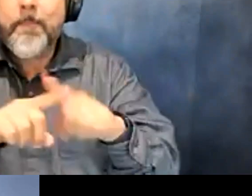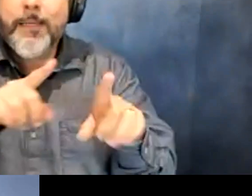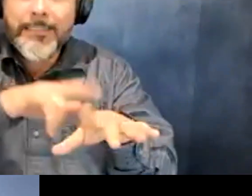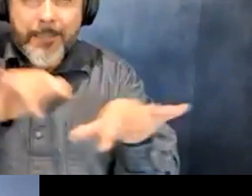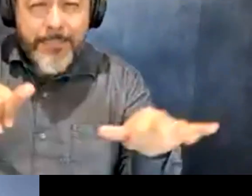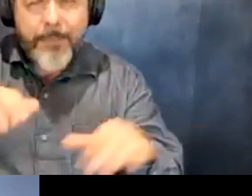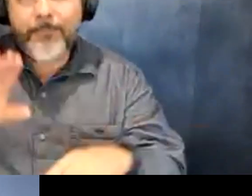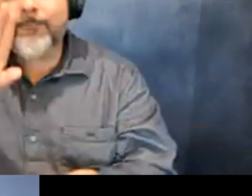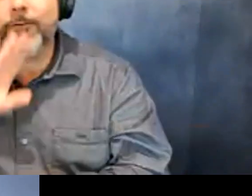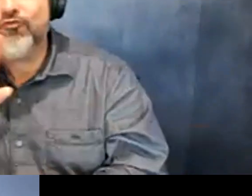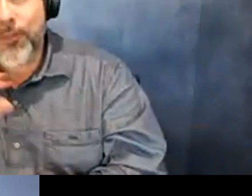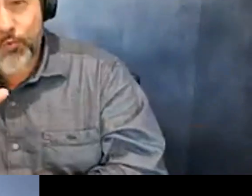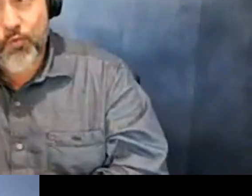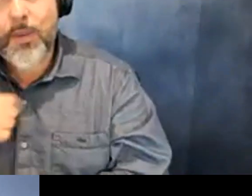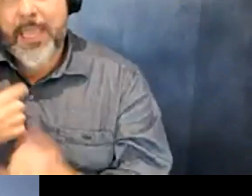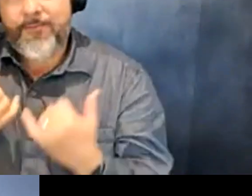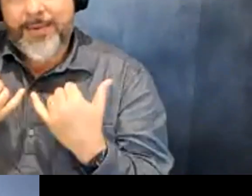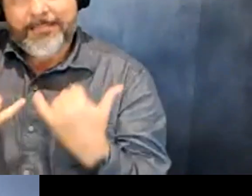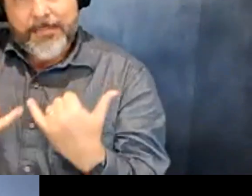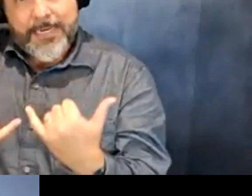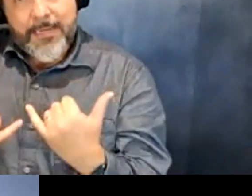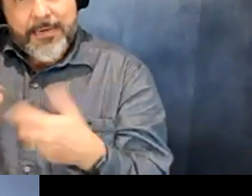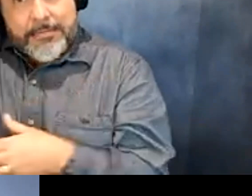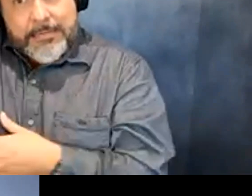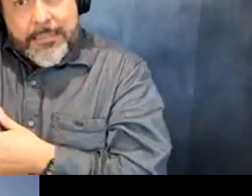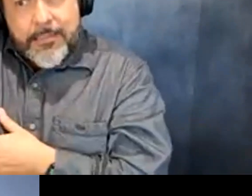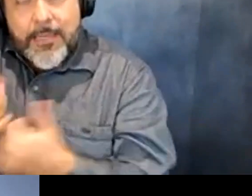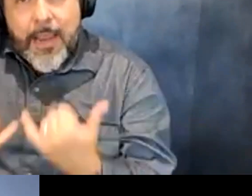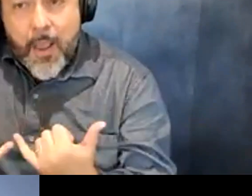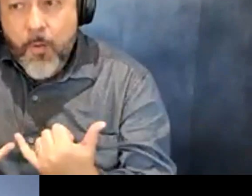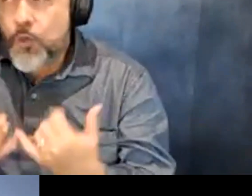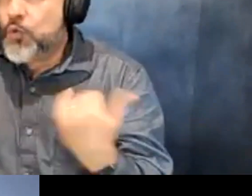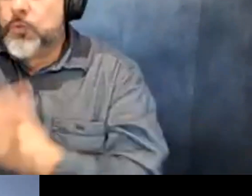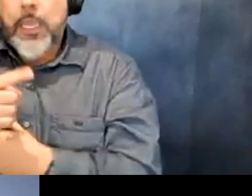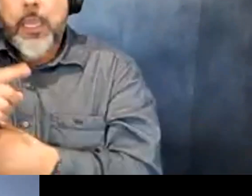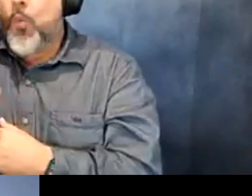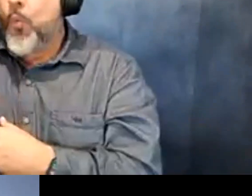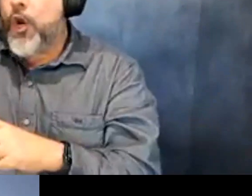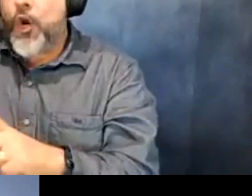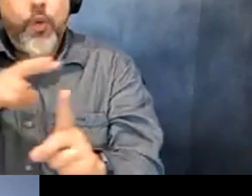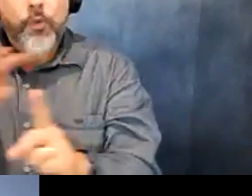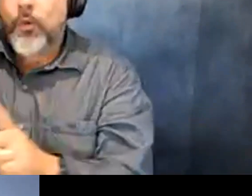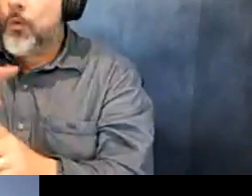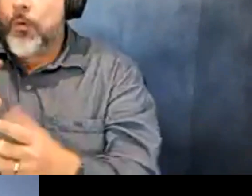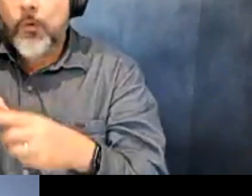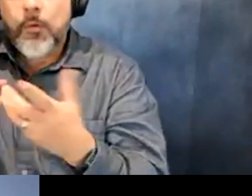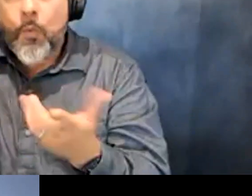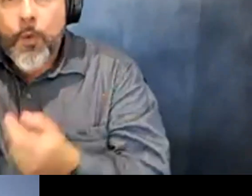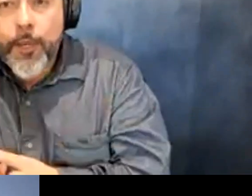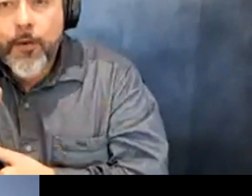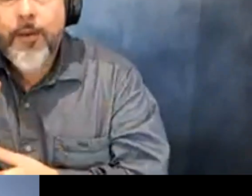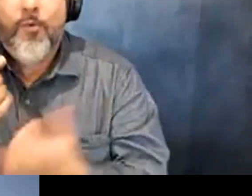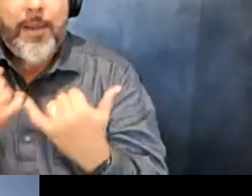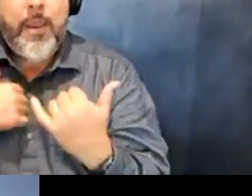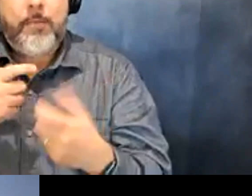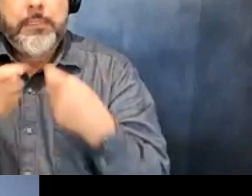frustrating because we have some immediate needs now and don't always know where to go. I'm talking in particular about a situation that I'm dealing with